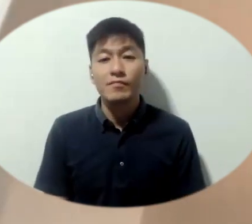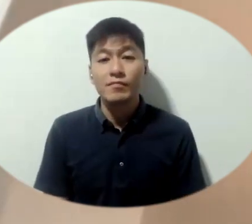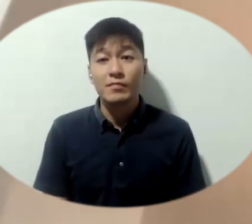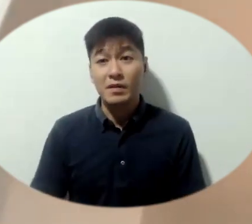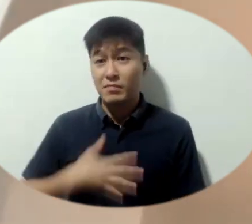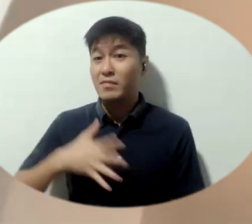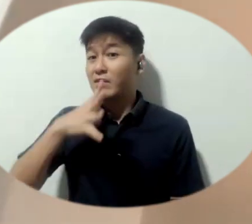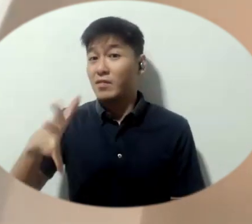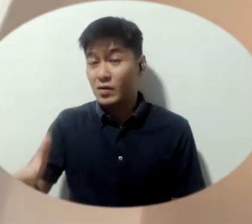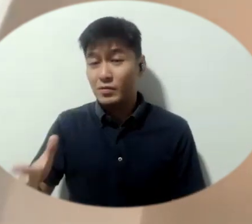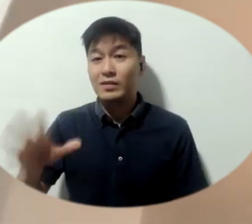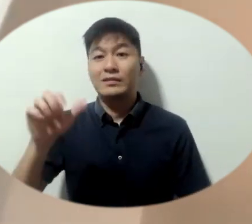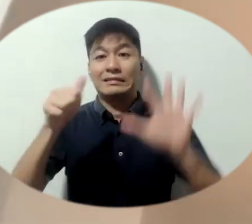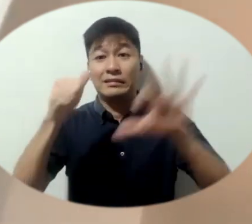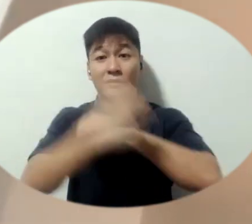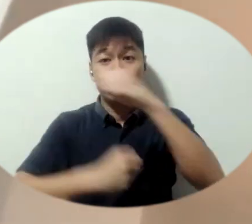years.